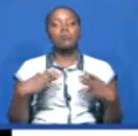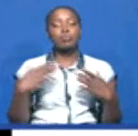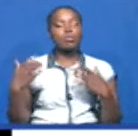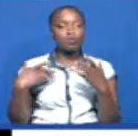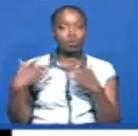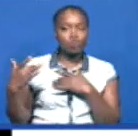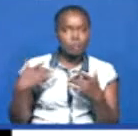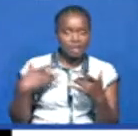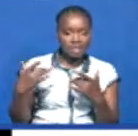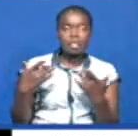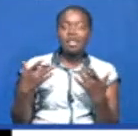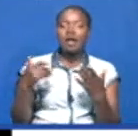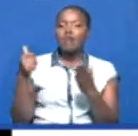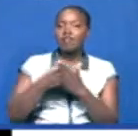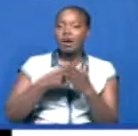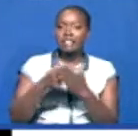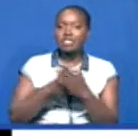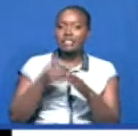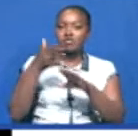na biashara ya bidhaa gushi.